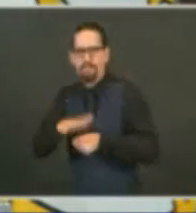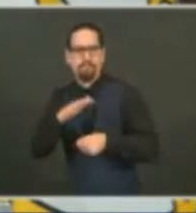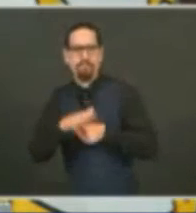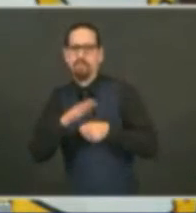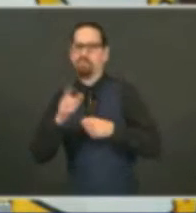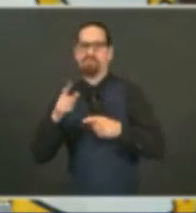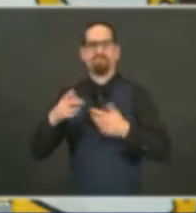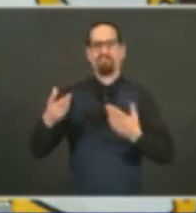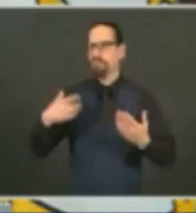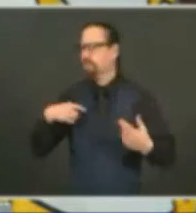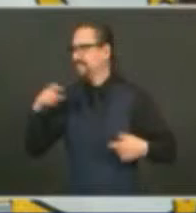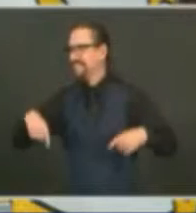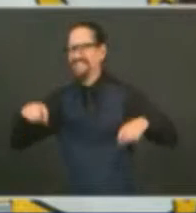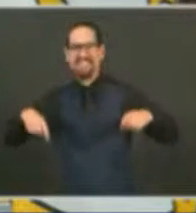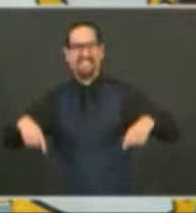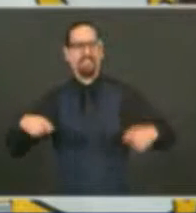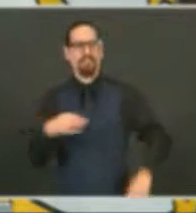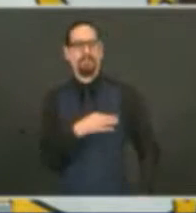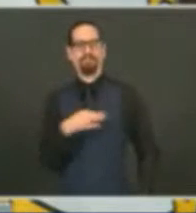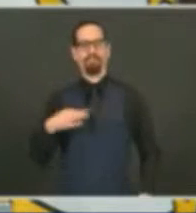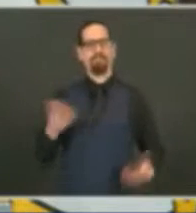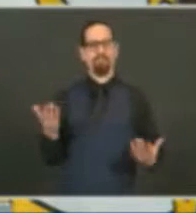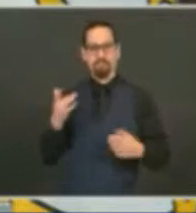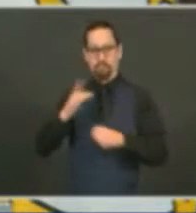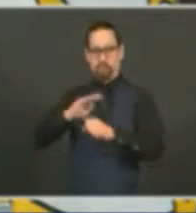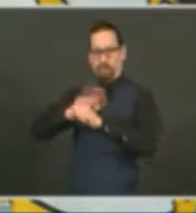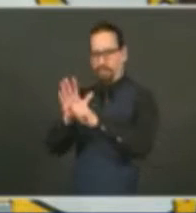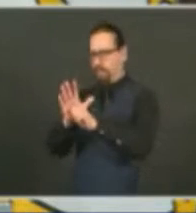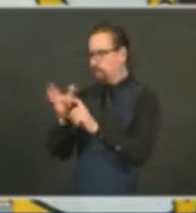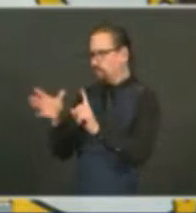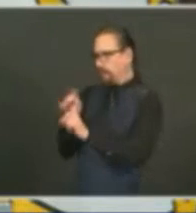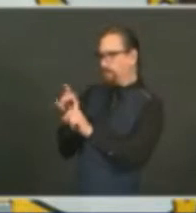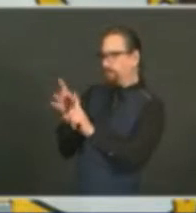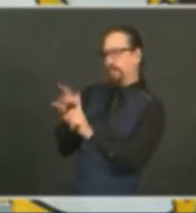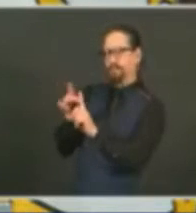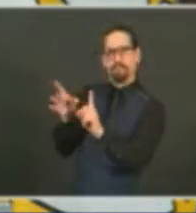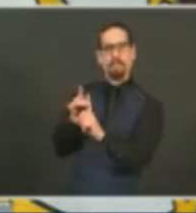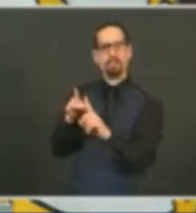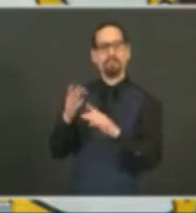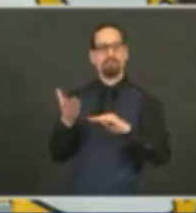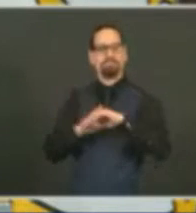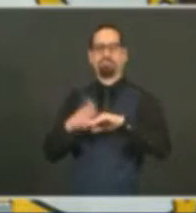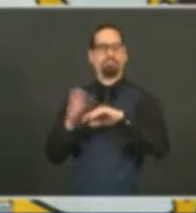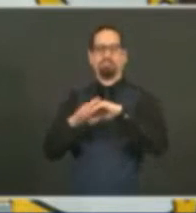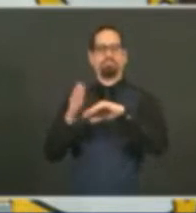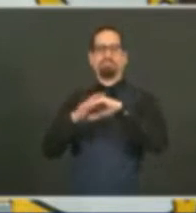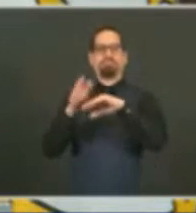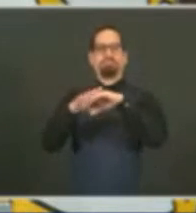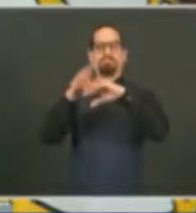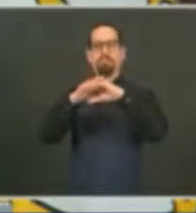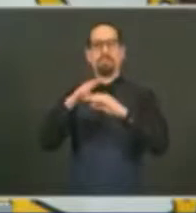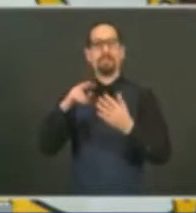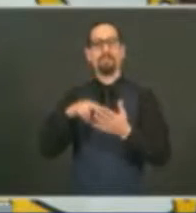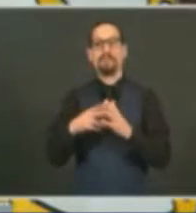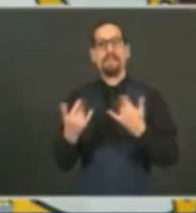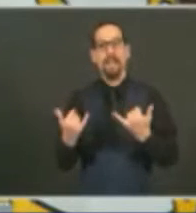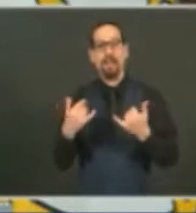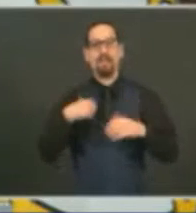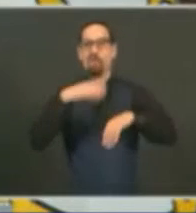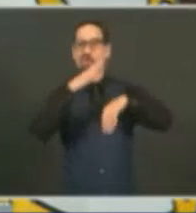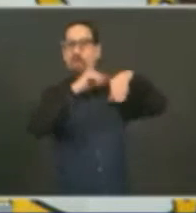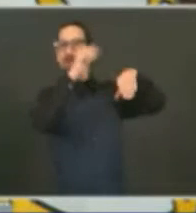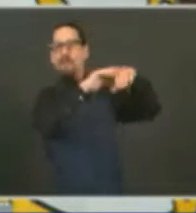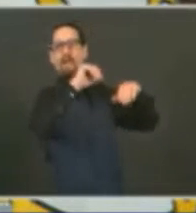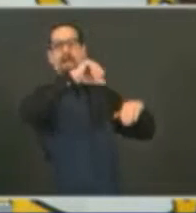is cases are spiking everywhere, and so we don't have the same access to out-of-state physicians and